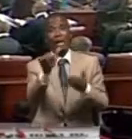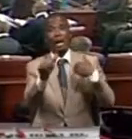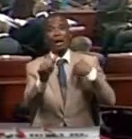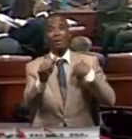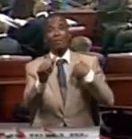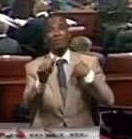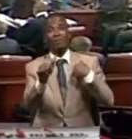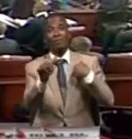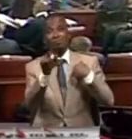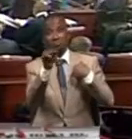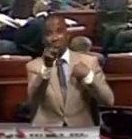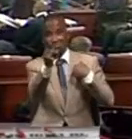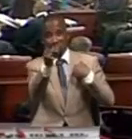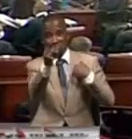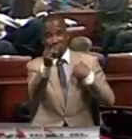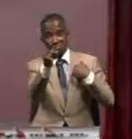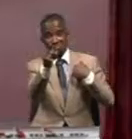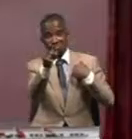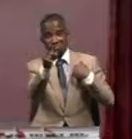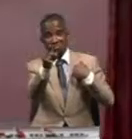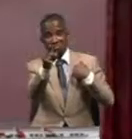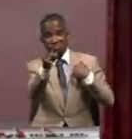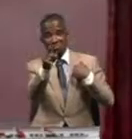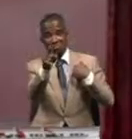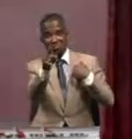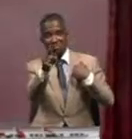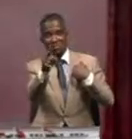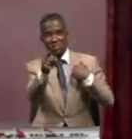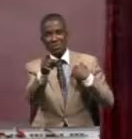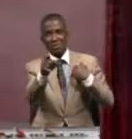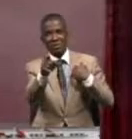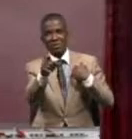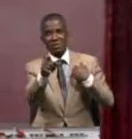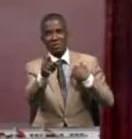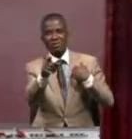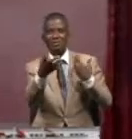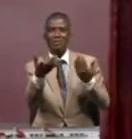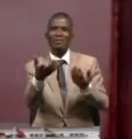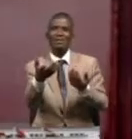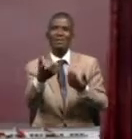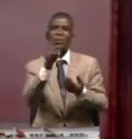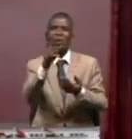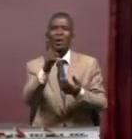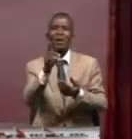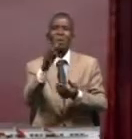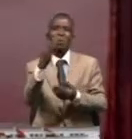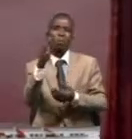my Lord, there is the one with the blue